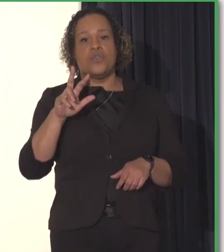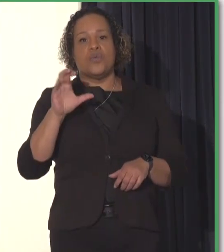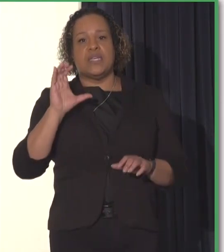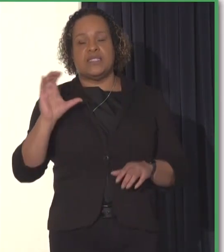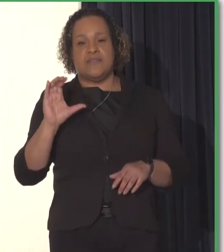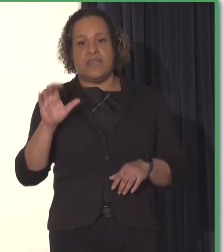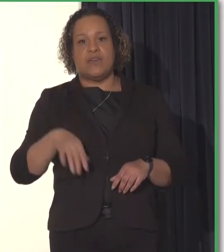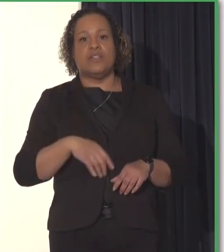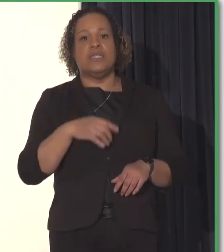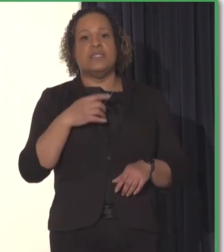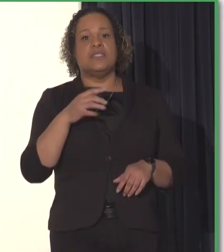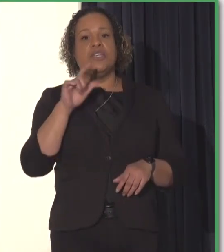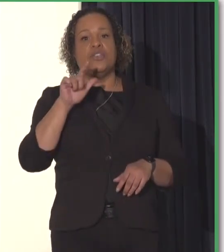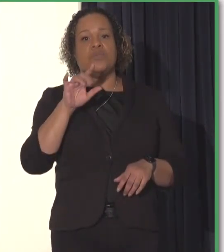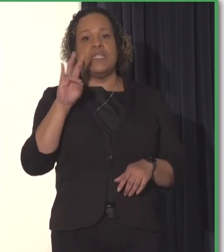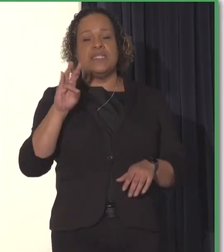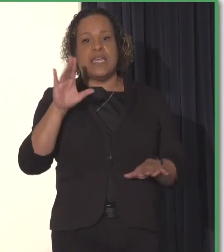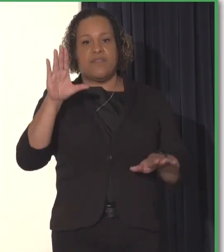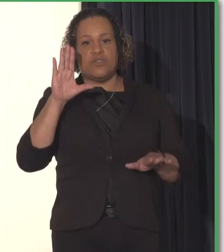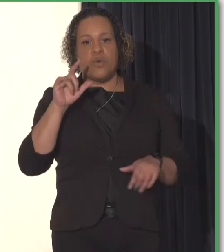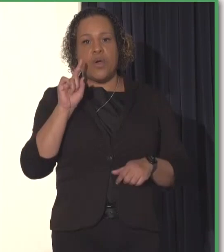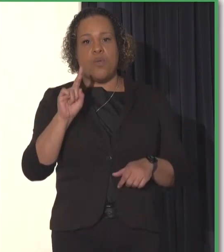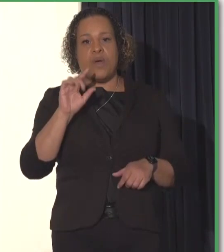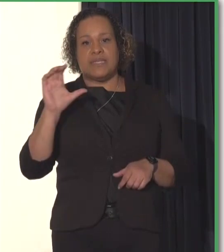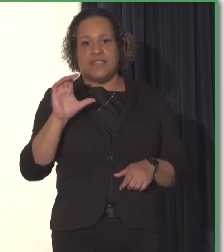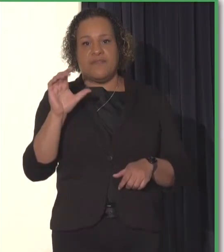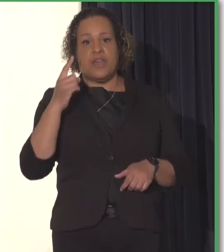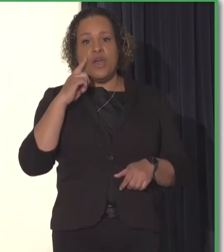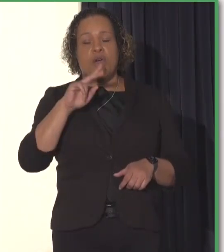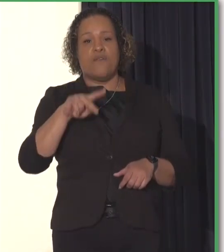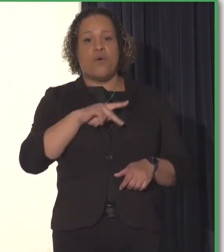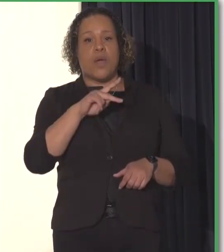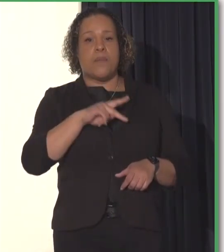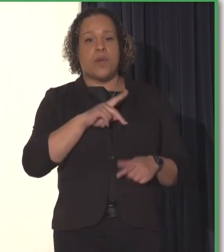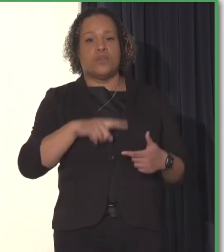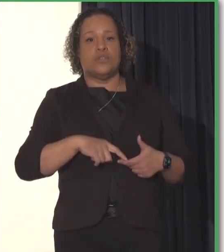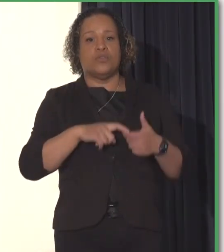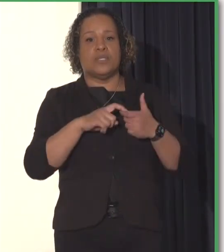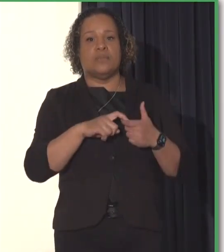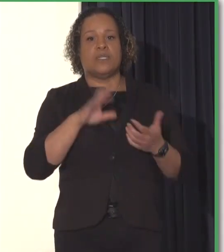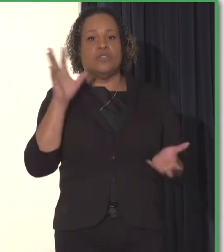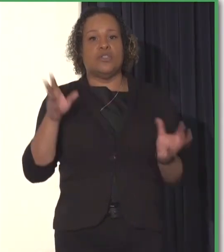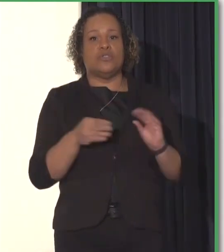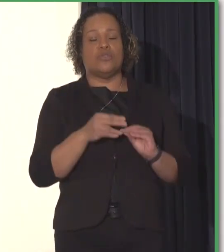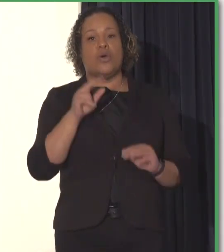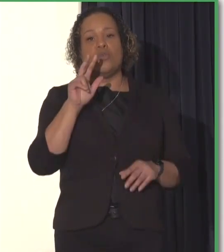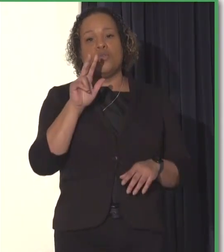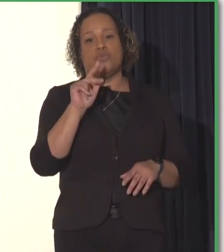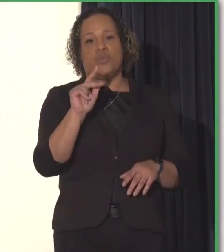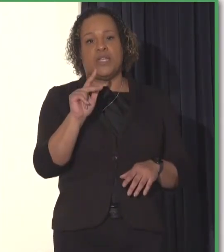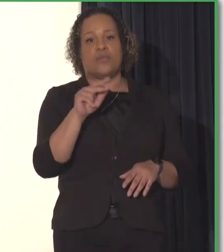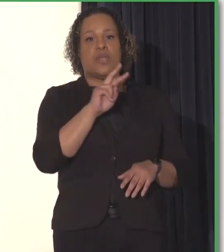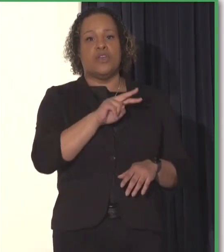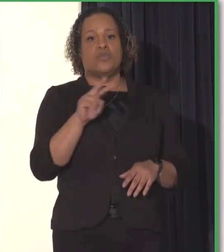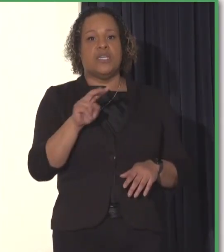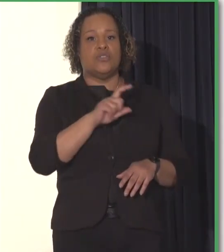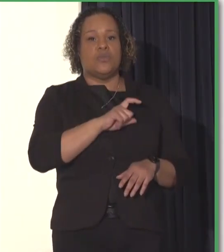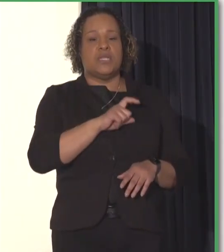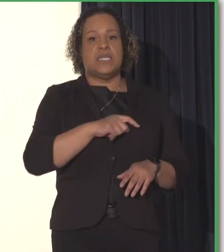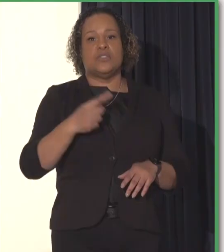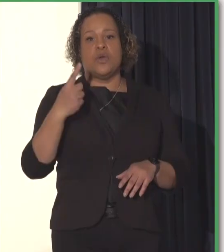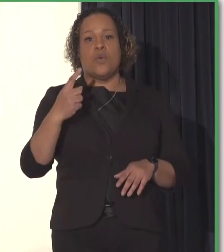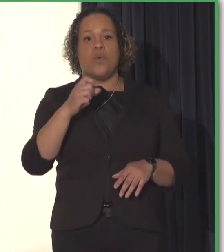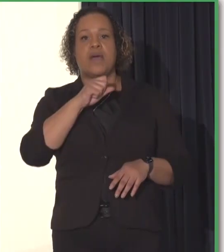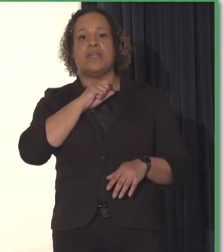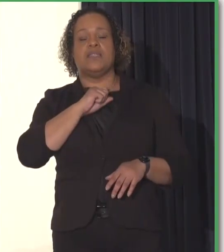sworn, 1 civilian. For personnel suspensions, we had a total of 23, 22 police officers and 1 sergeant.